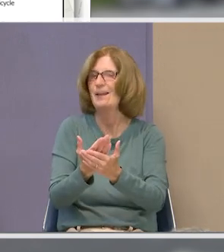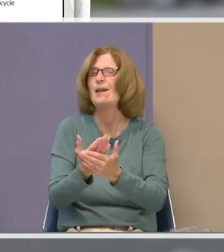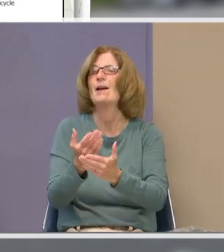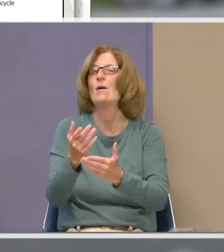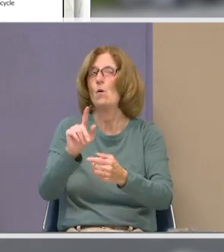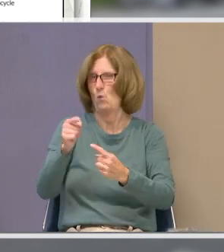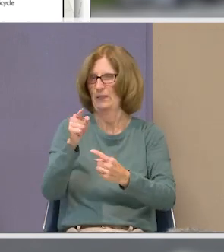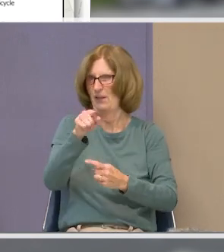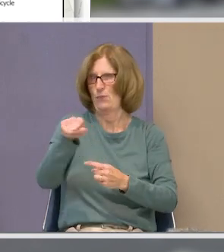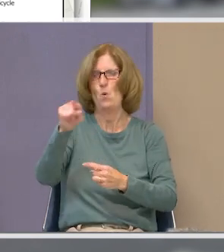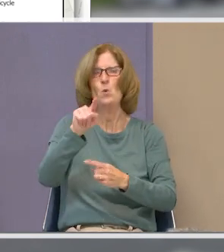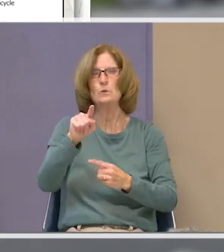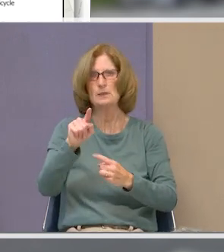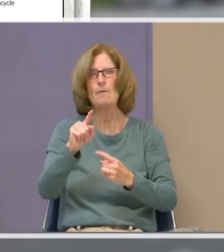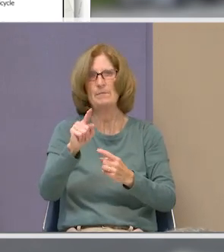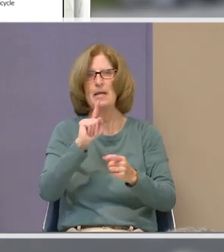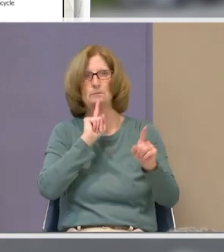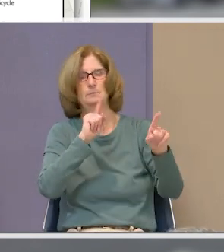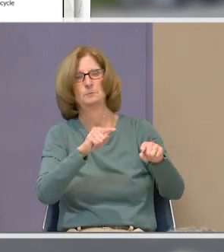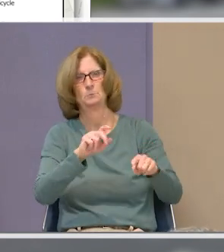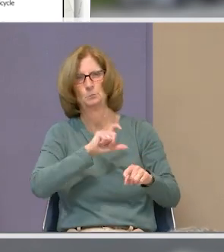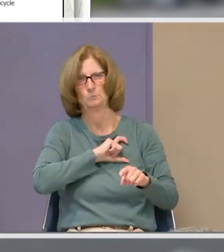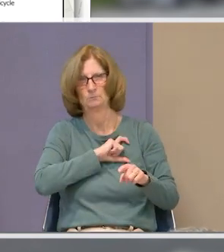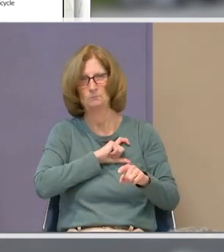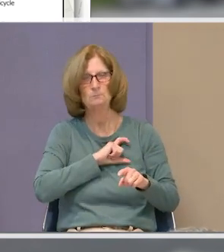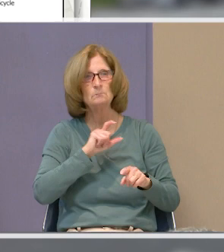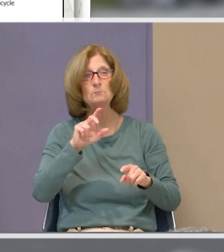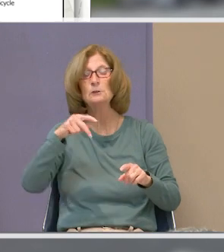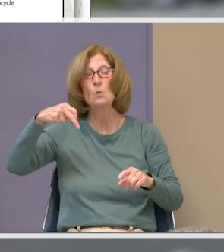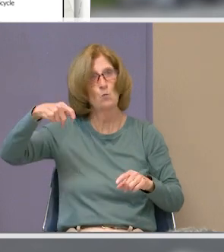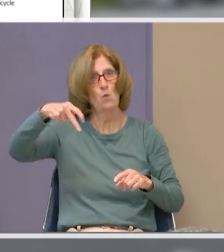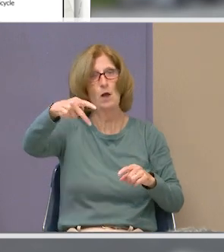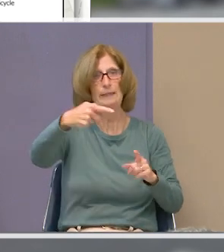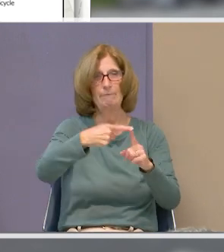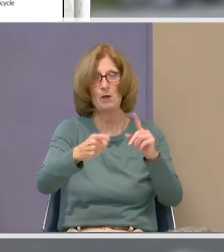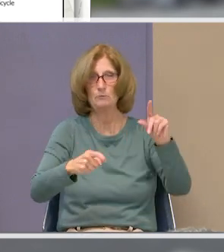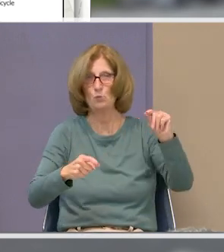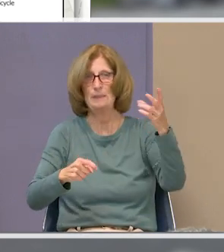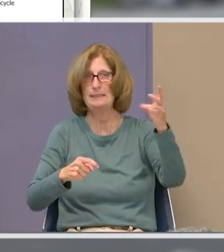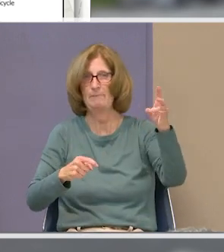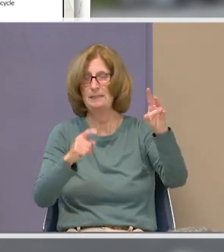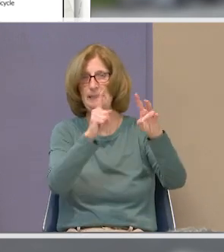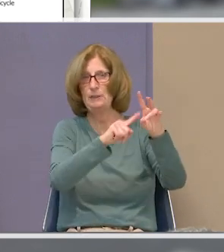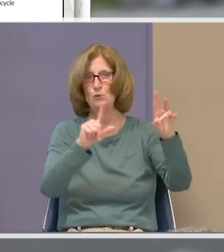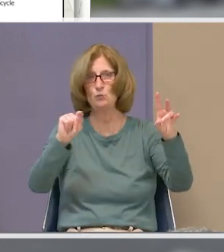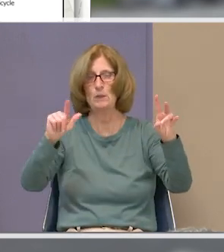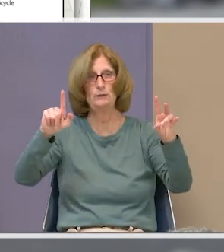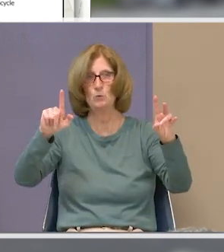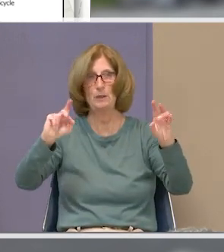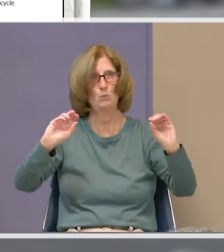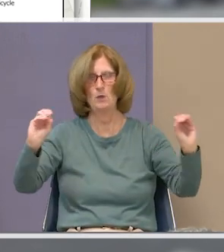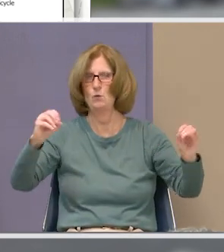report filed. There were no pedestrian incidences from 2017 to 2021.